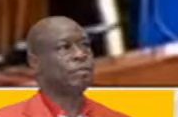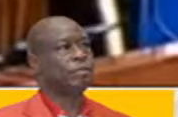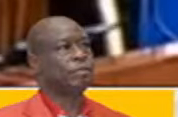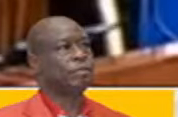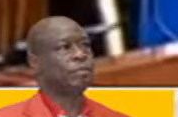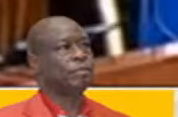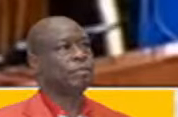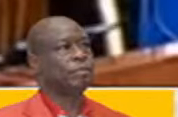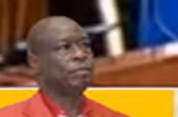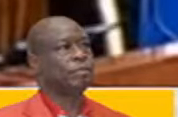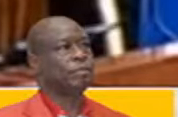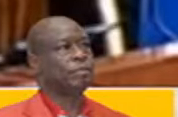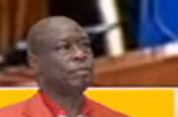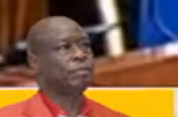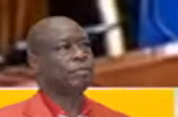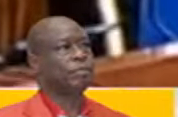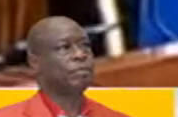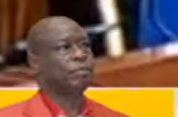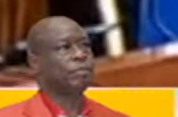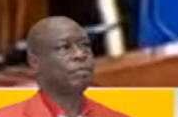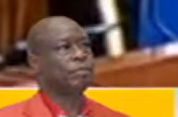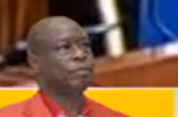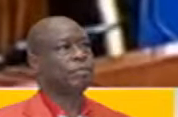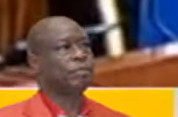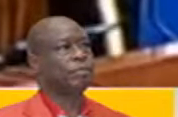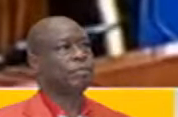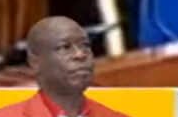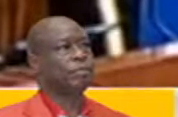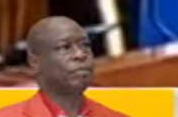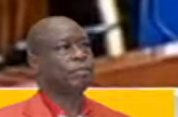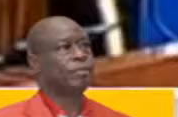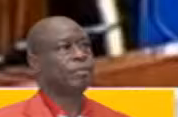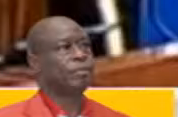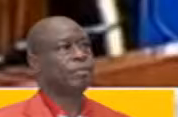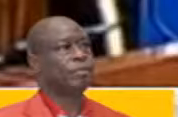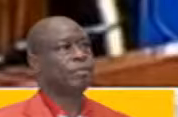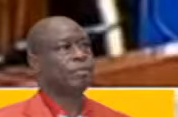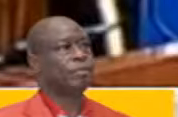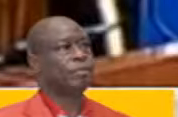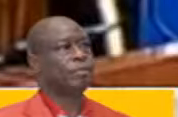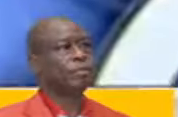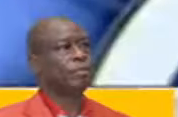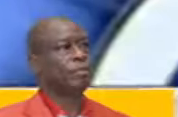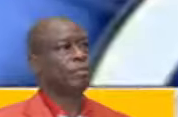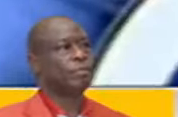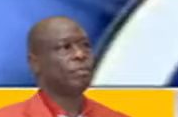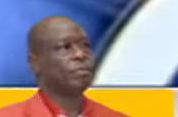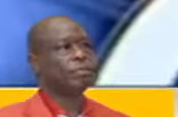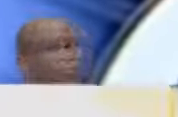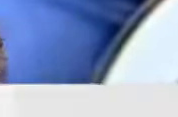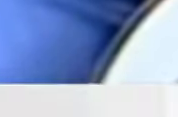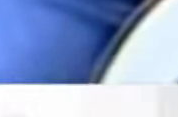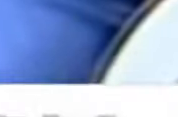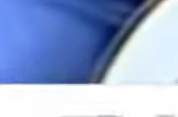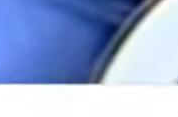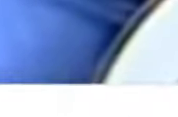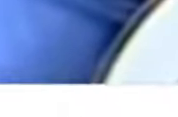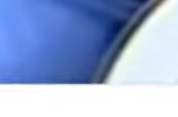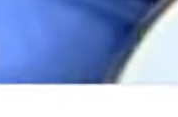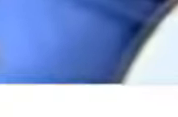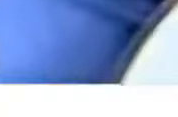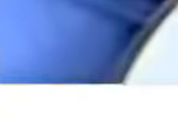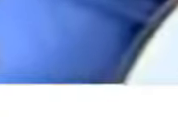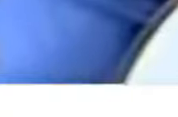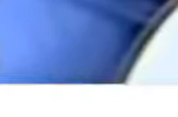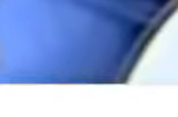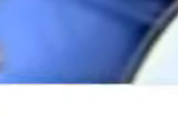the two levels of government have been assigned their roles and their functions under Schedule 4 of the Constitution. Yes. And